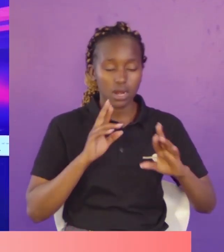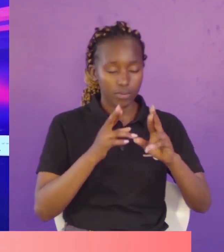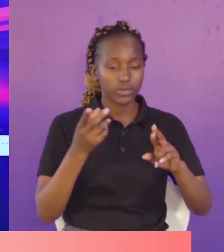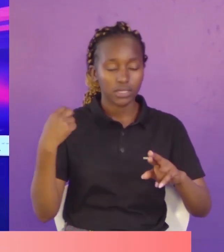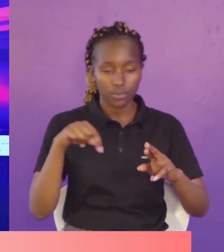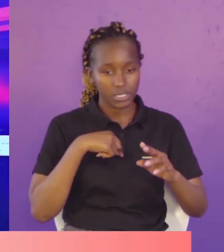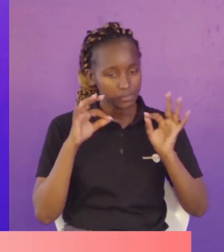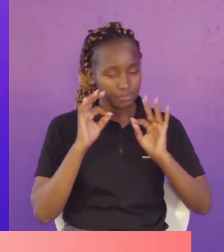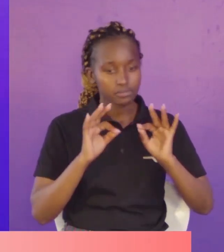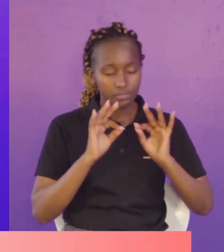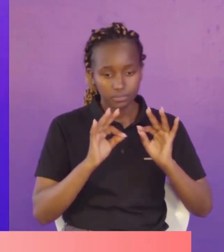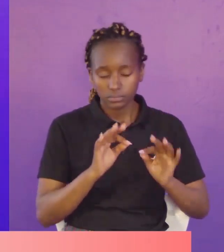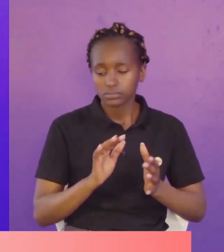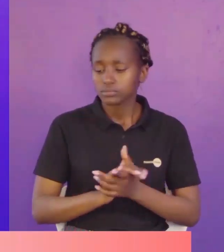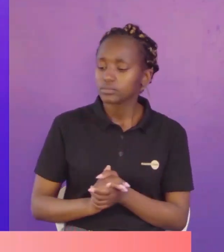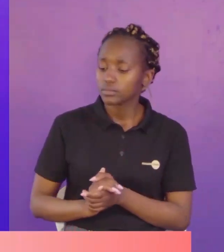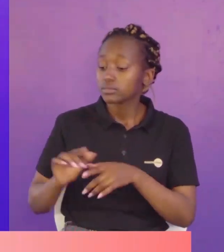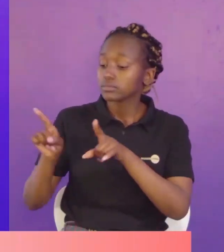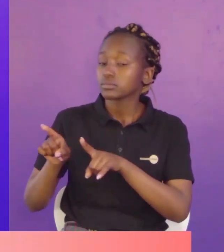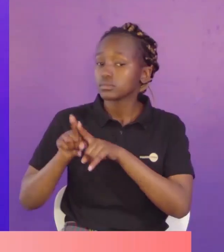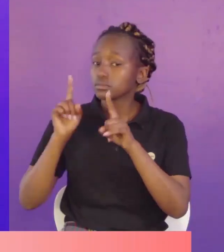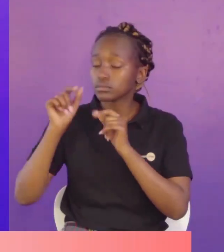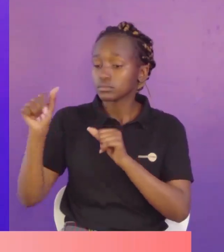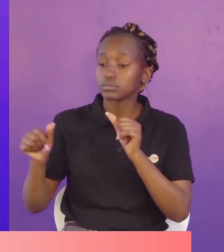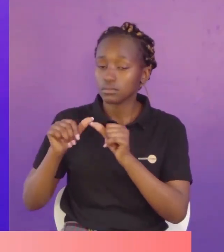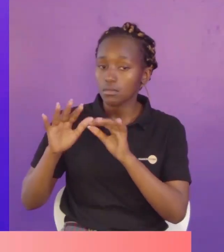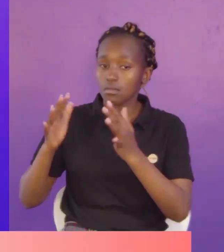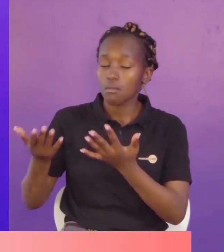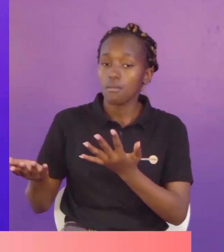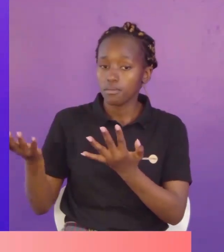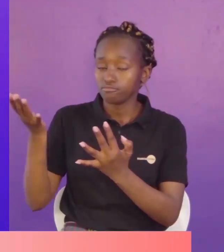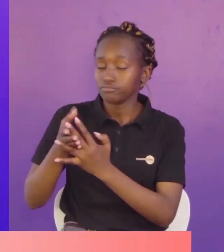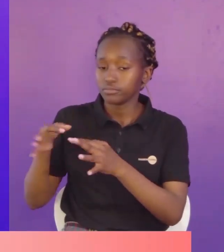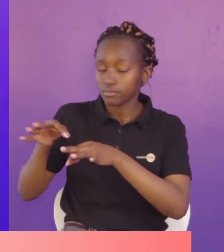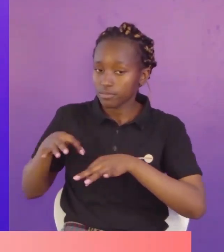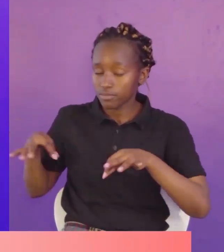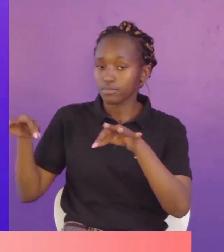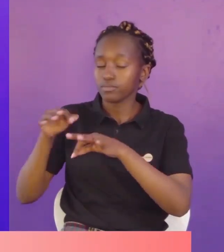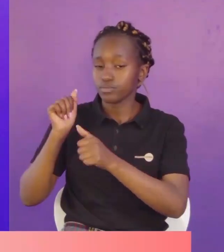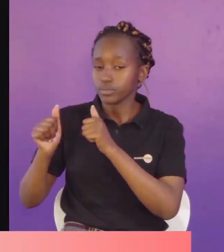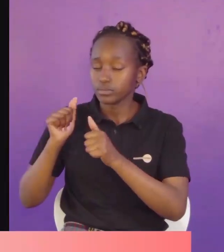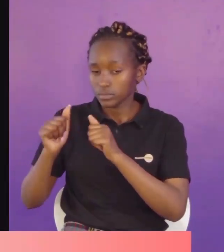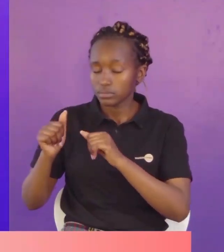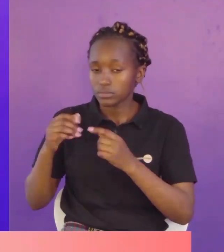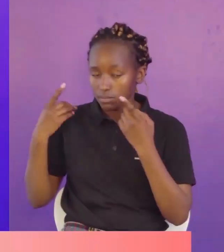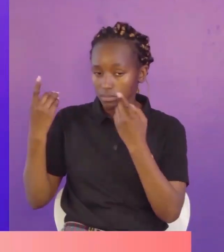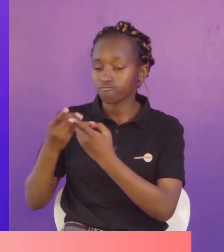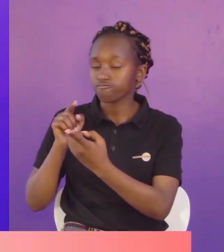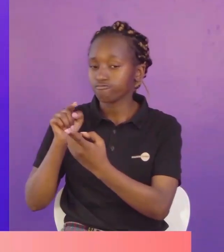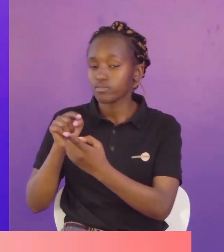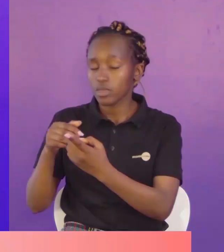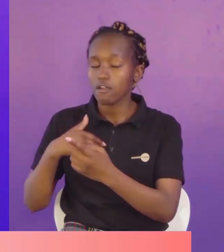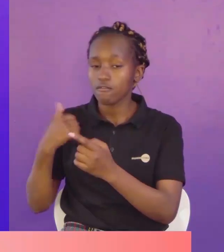as you said, especially in the midfield department, I think that's where we have a lot